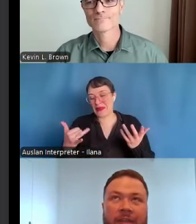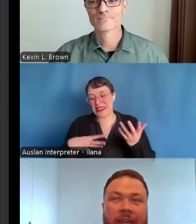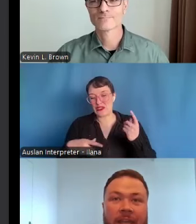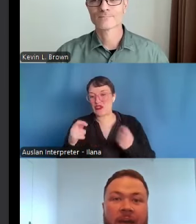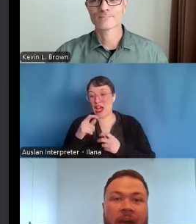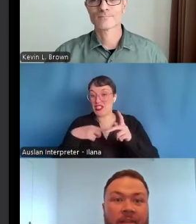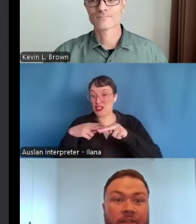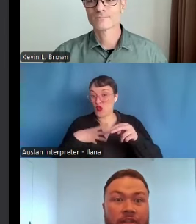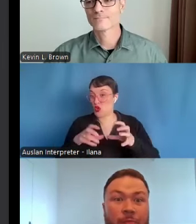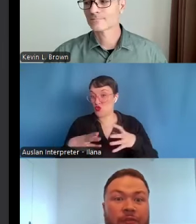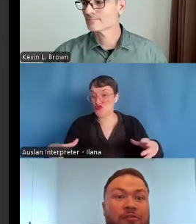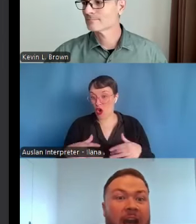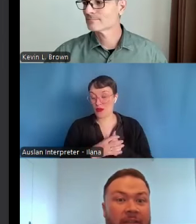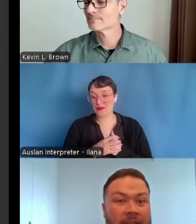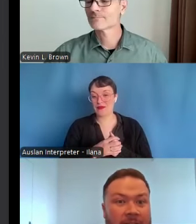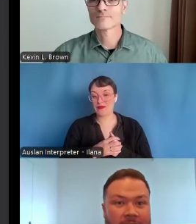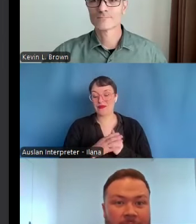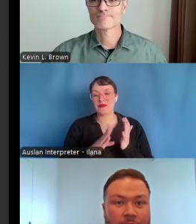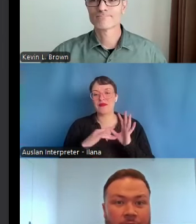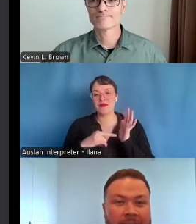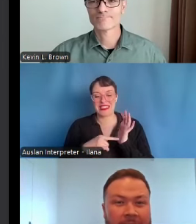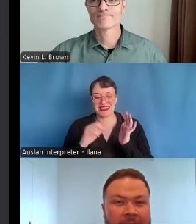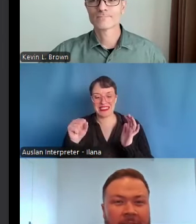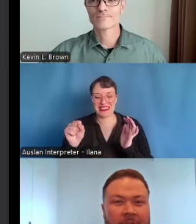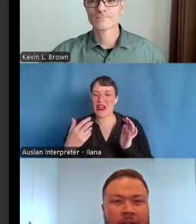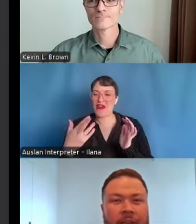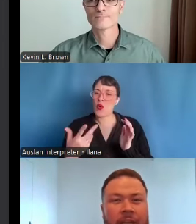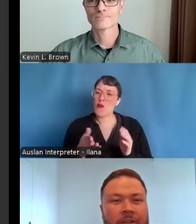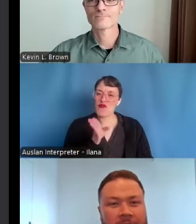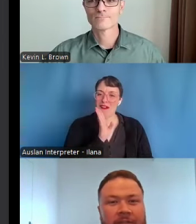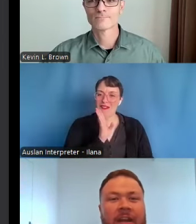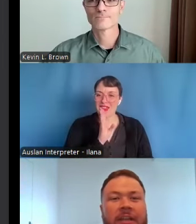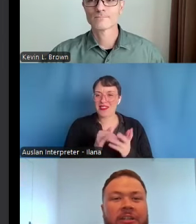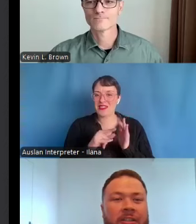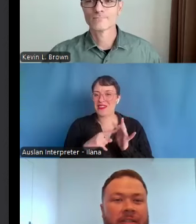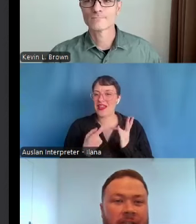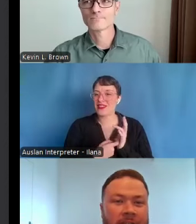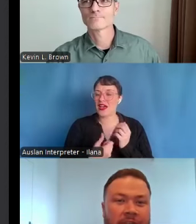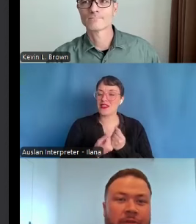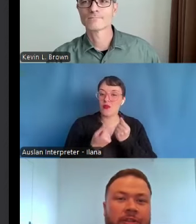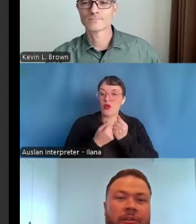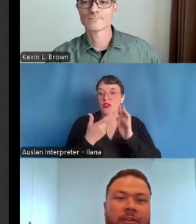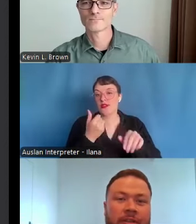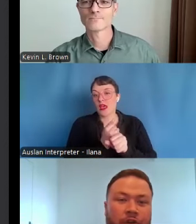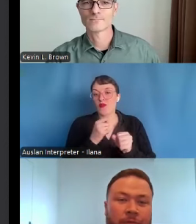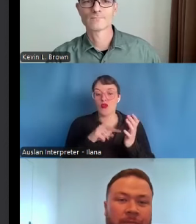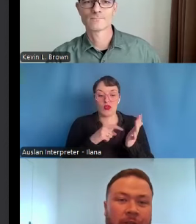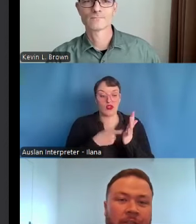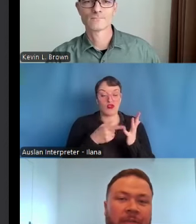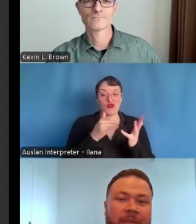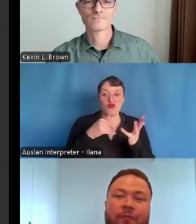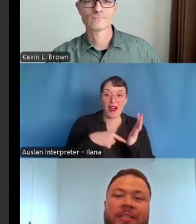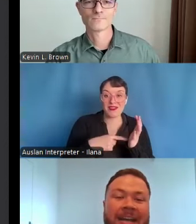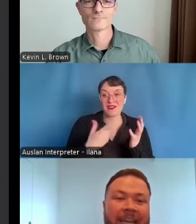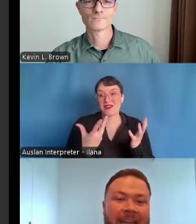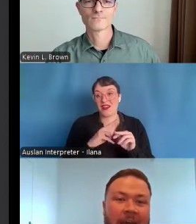as well, thinking about the scope of private sector support, I guess, looking at trust and foundations, individual donors, and corporate